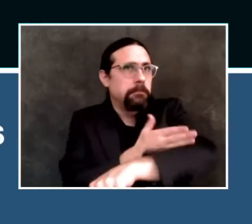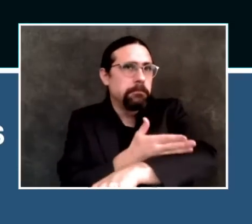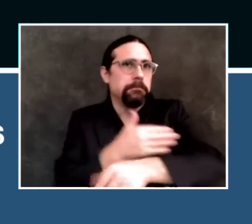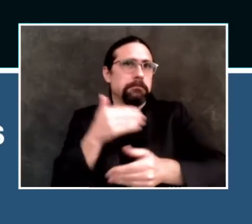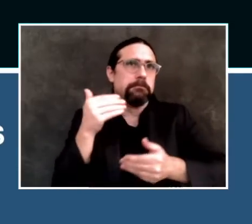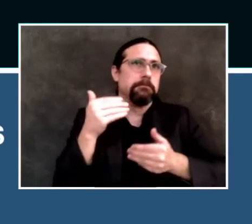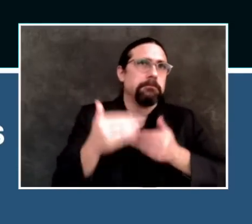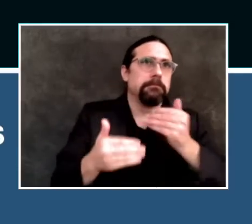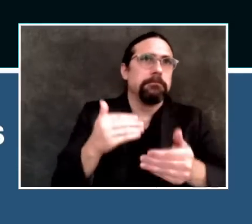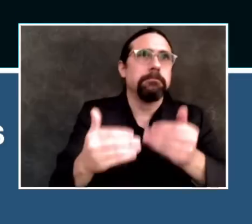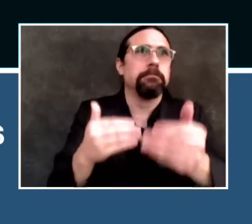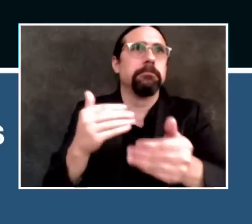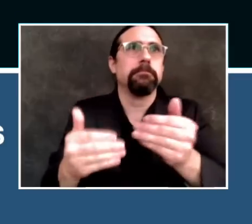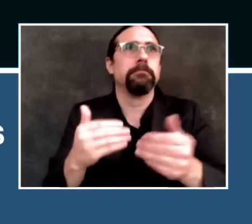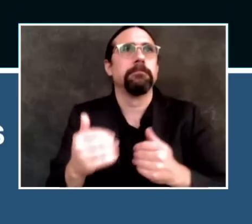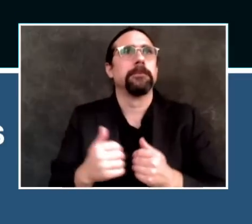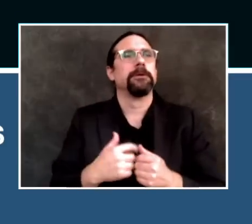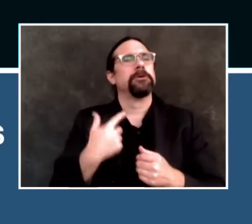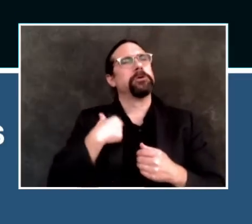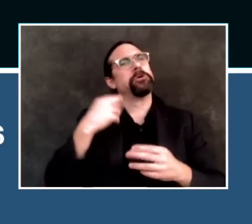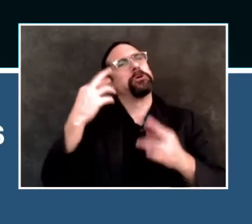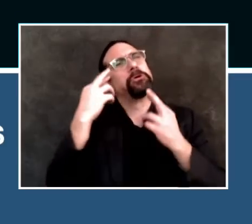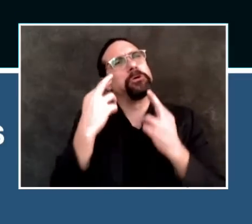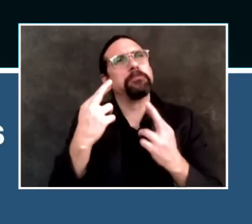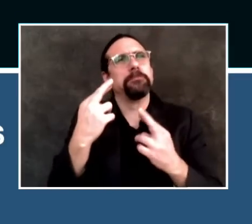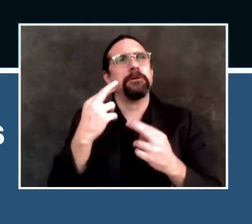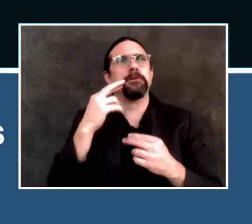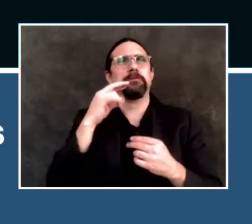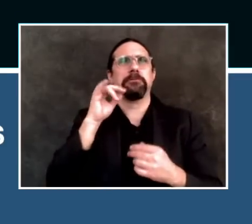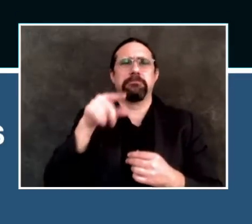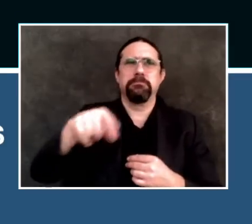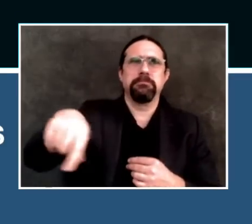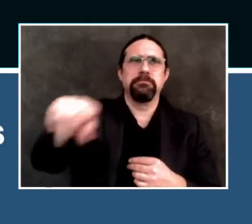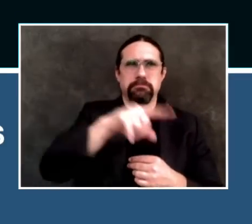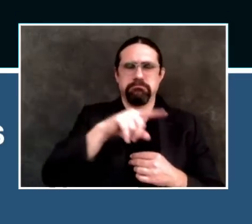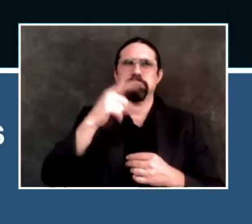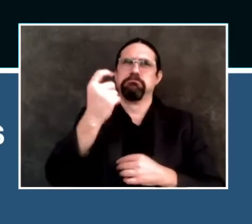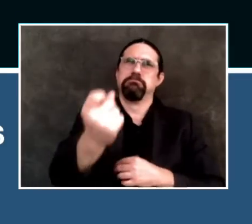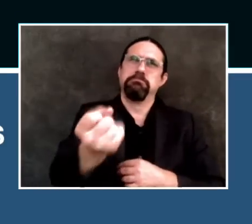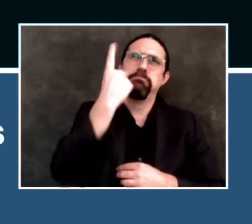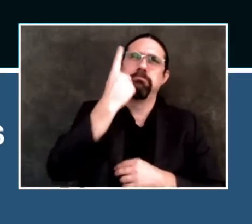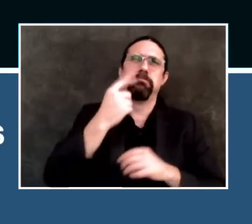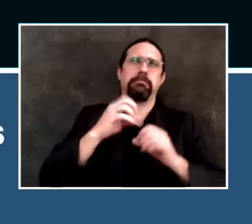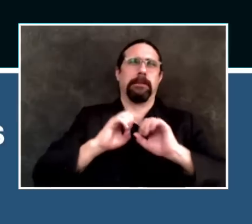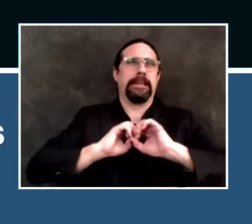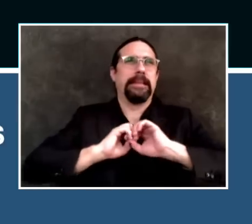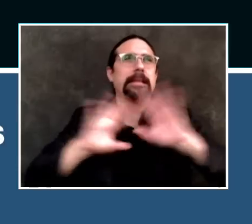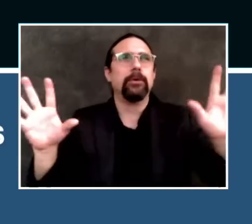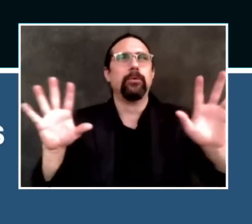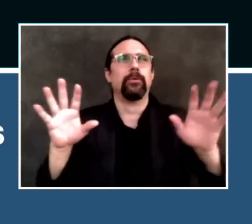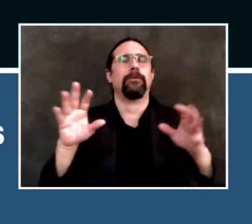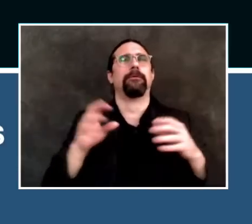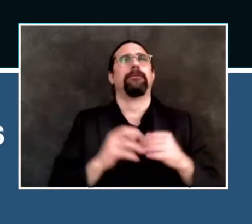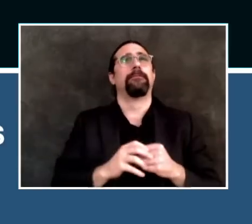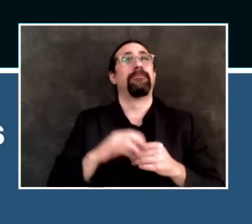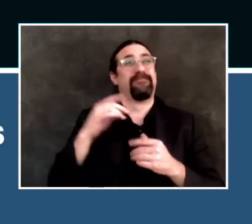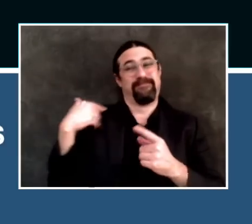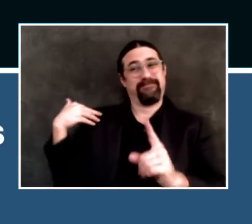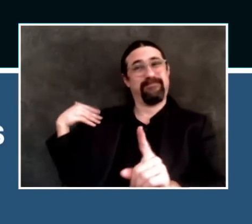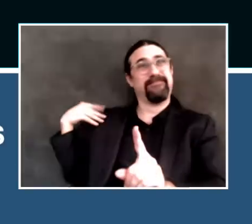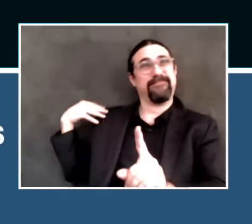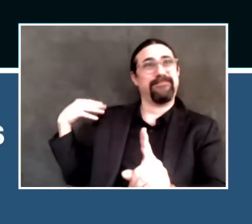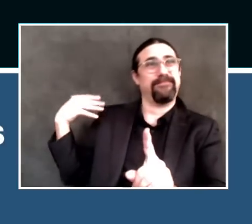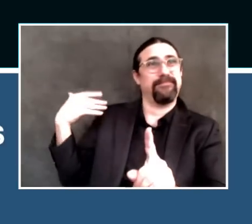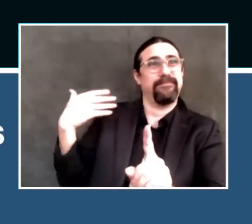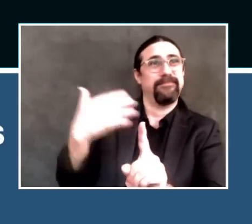you, make it clear that all of these restrictions were necessary and continue to be necessary. So just to remind us all, we restricted